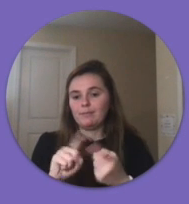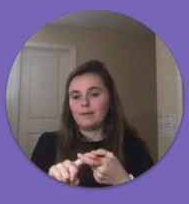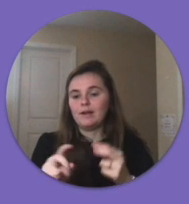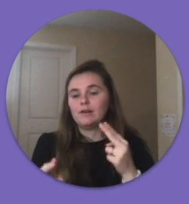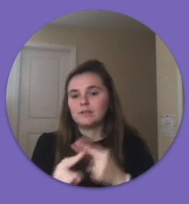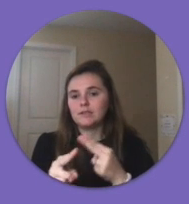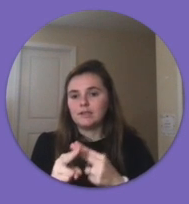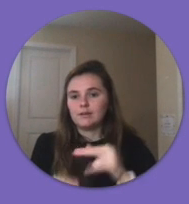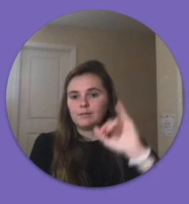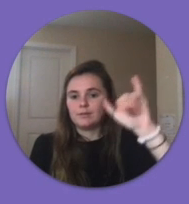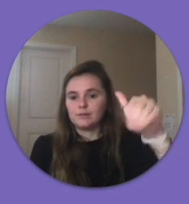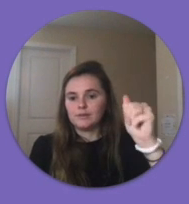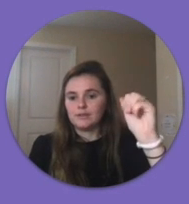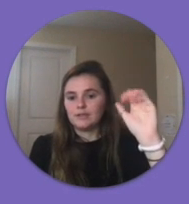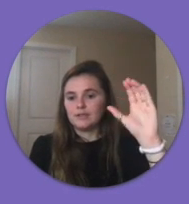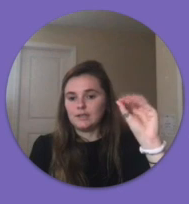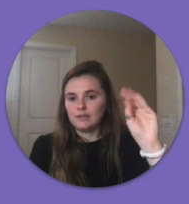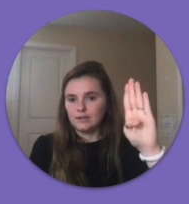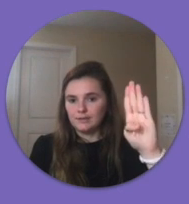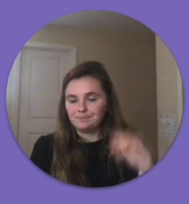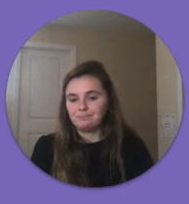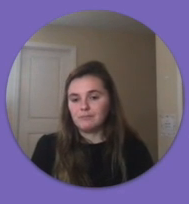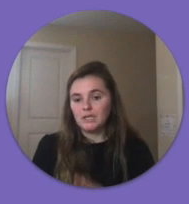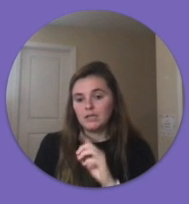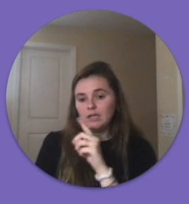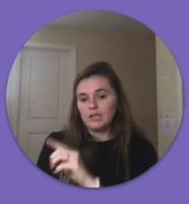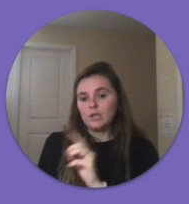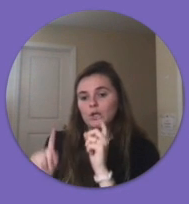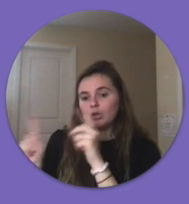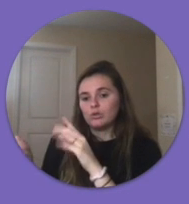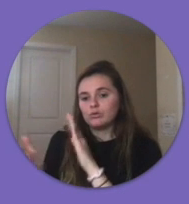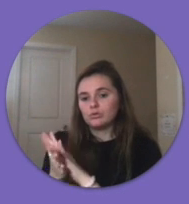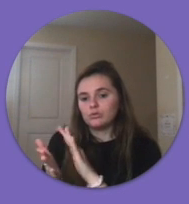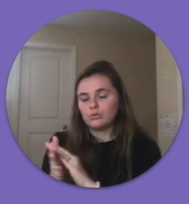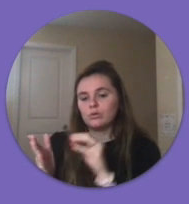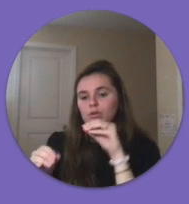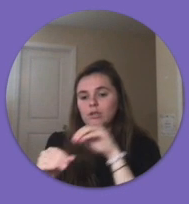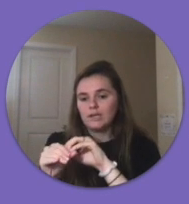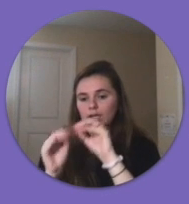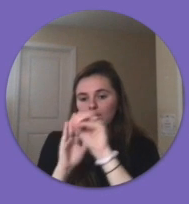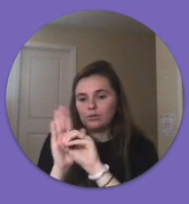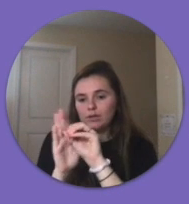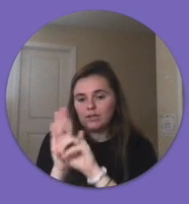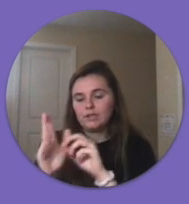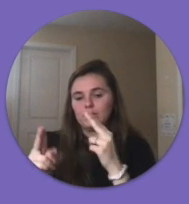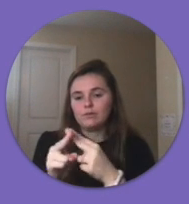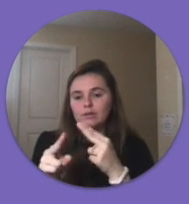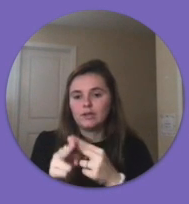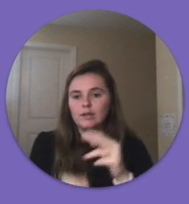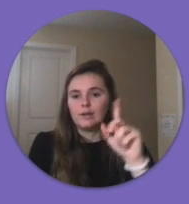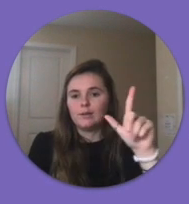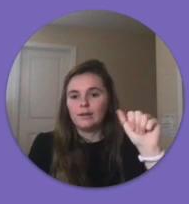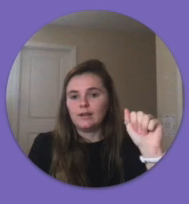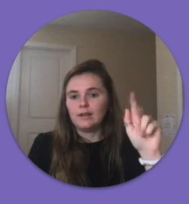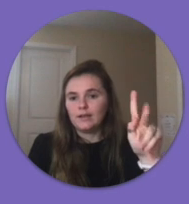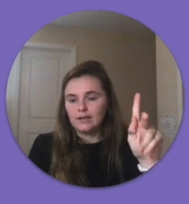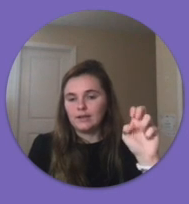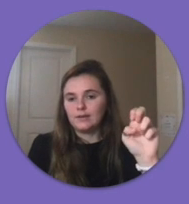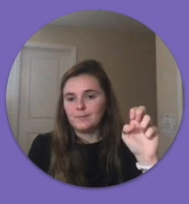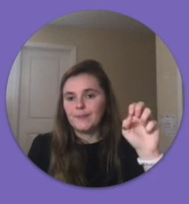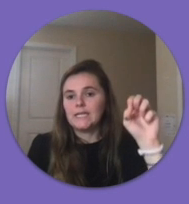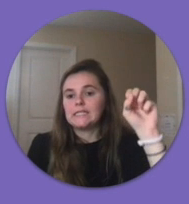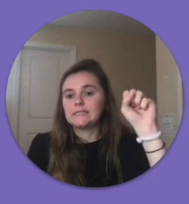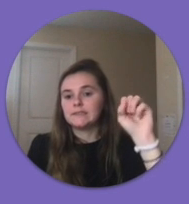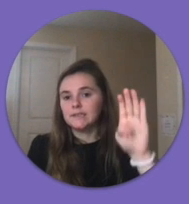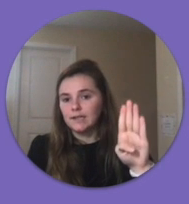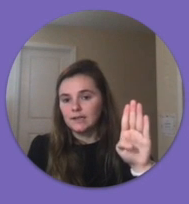My pen pal's name is Jacob, and he goes to school in Orlando named